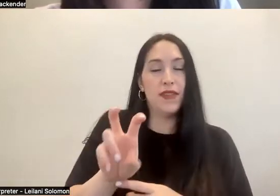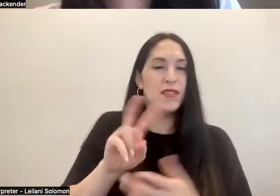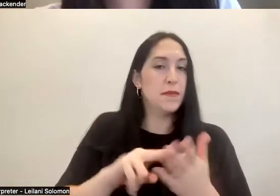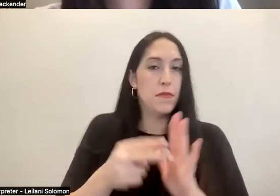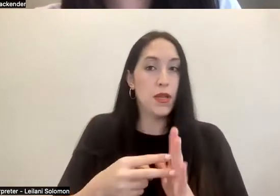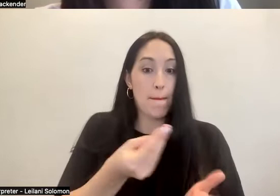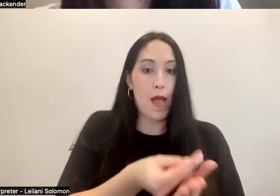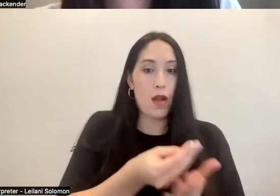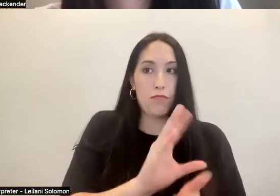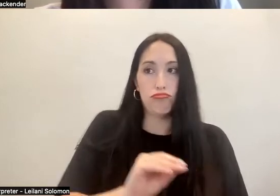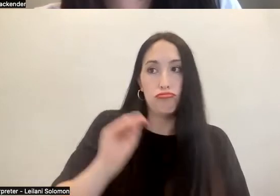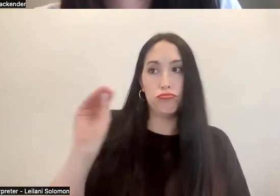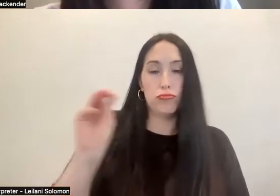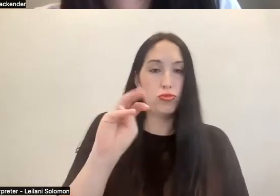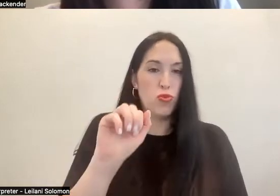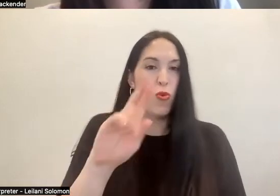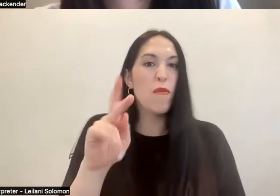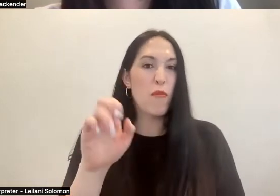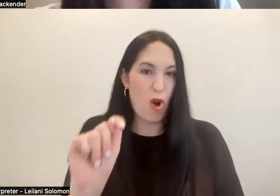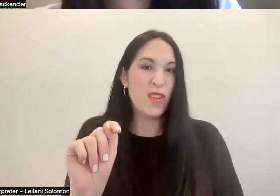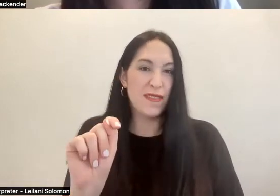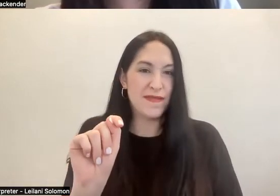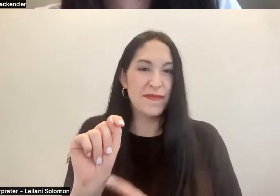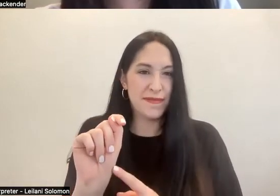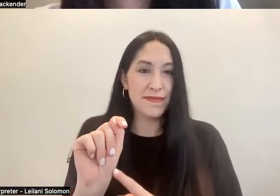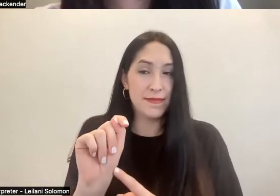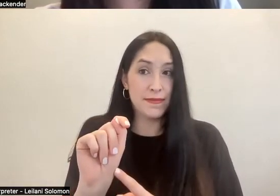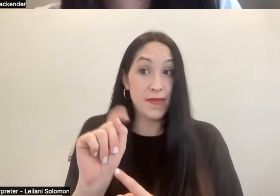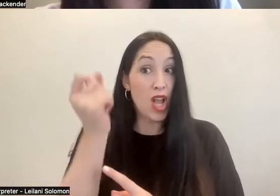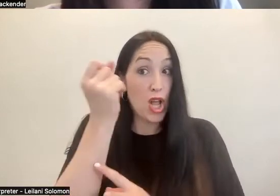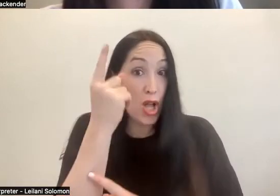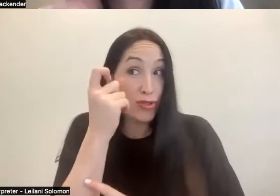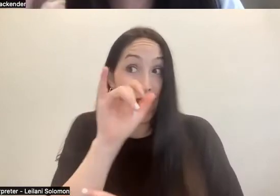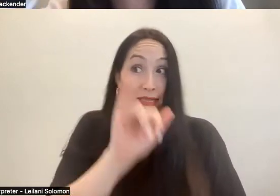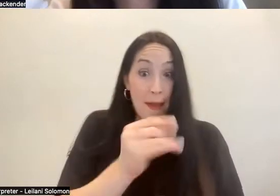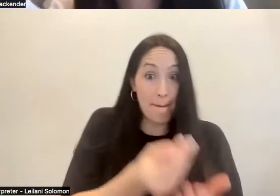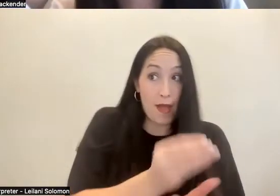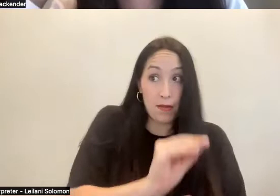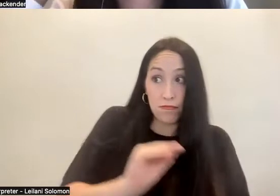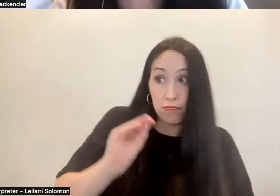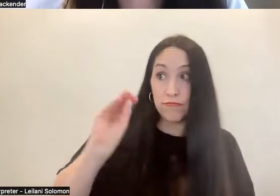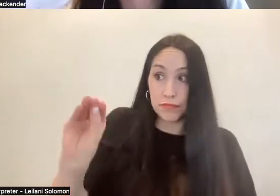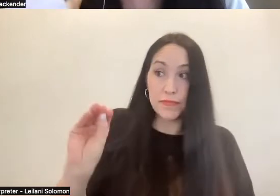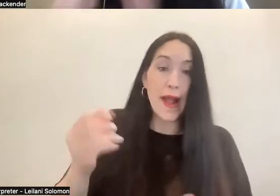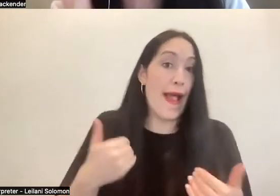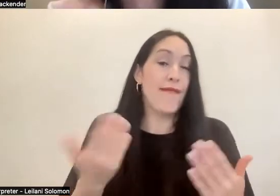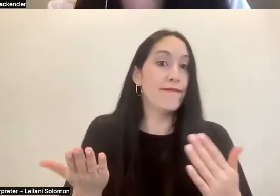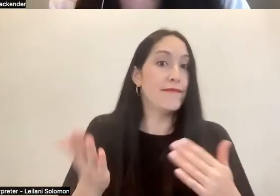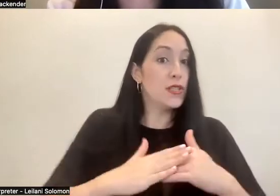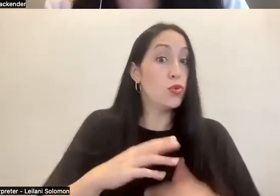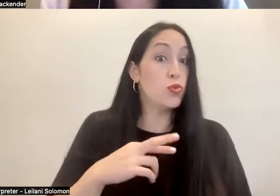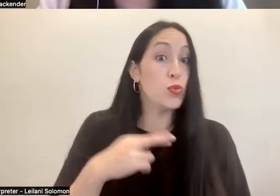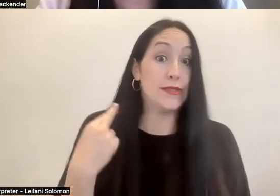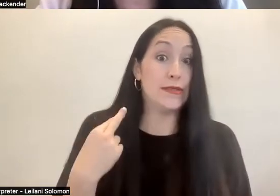an additional amount of risk, which is something I want to make sure everybody hears, you could anticipate the